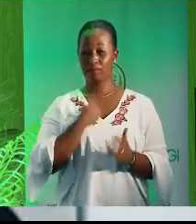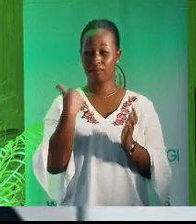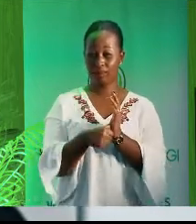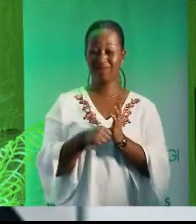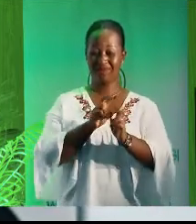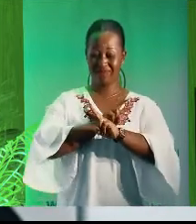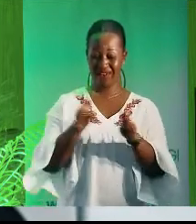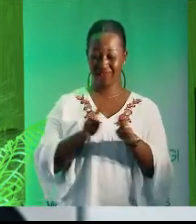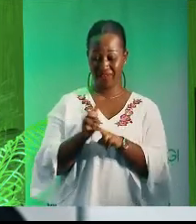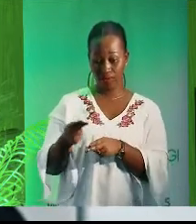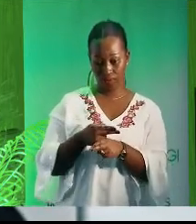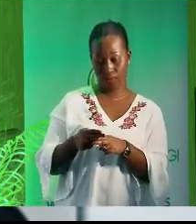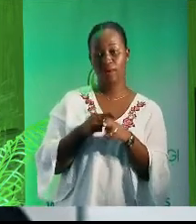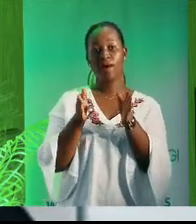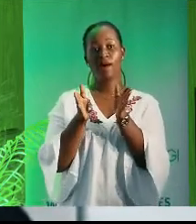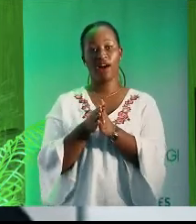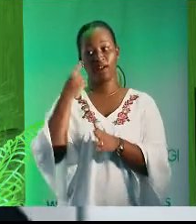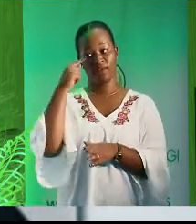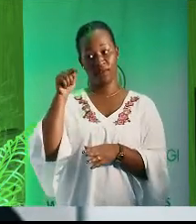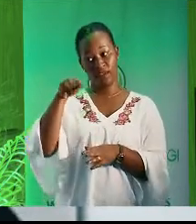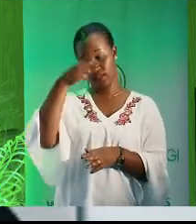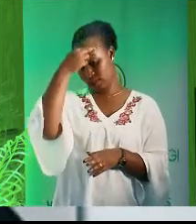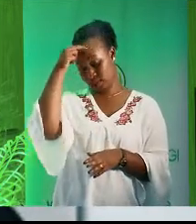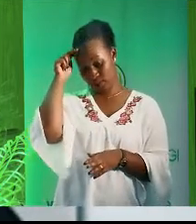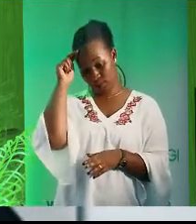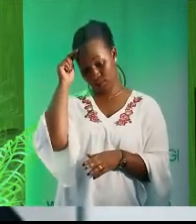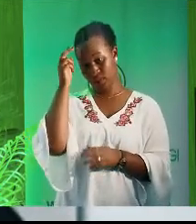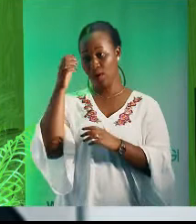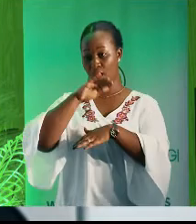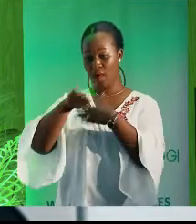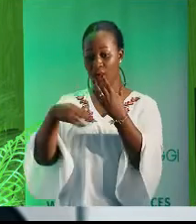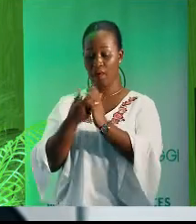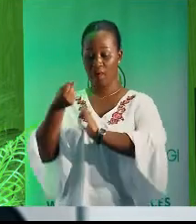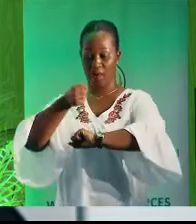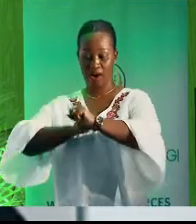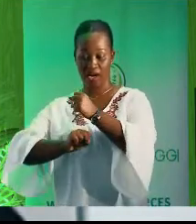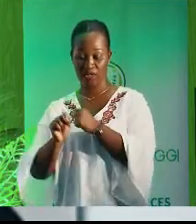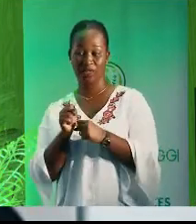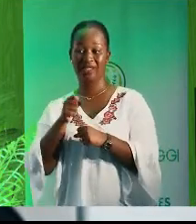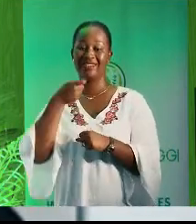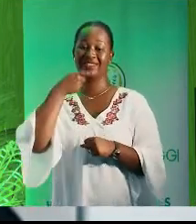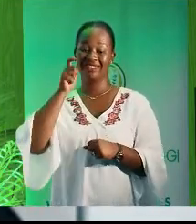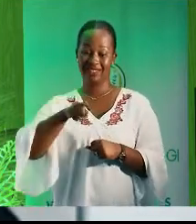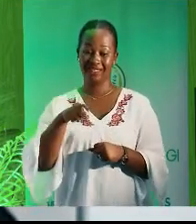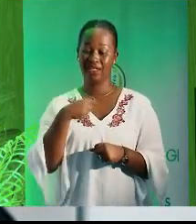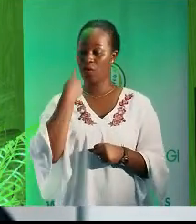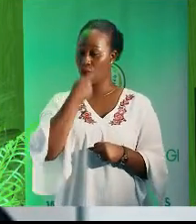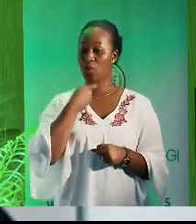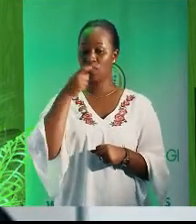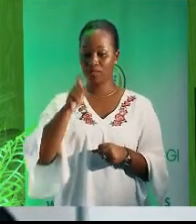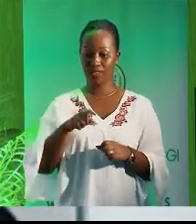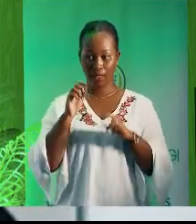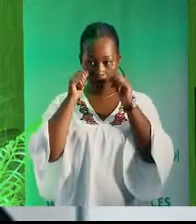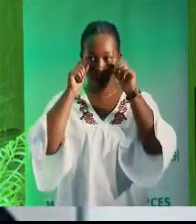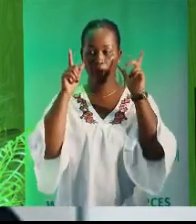soon. And for this reason, urgent action is needed. Urgent action to steer away from this